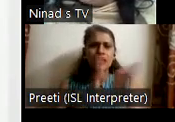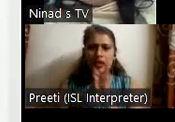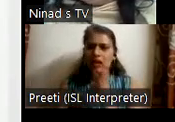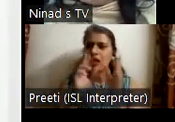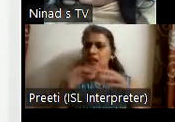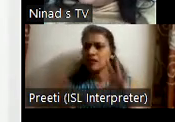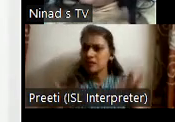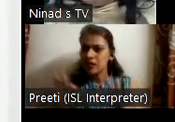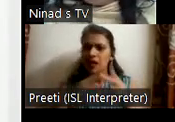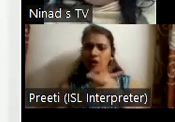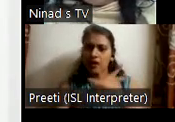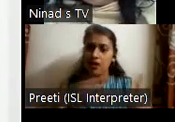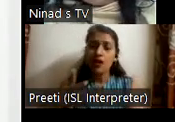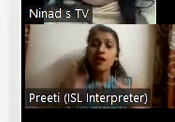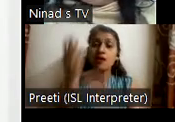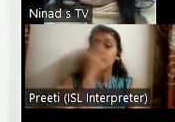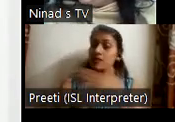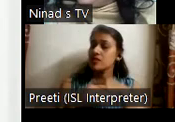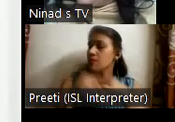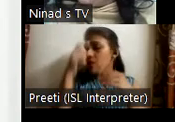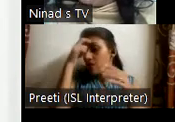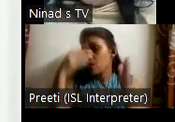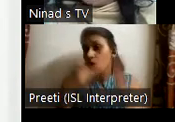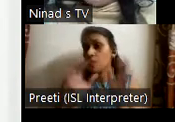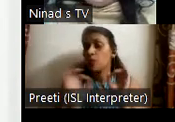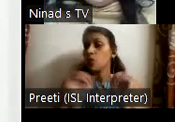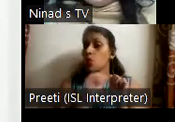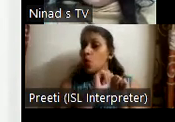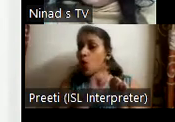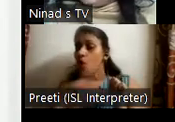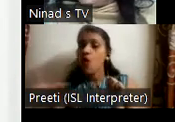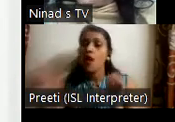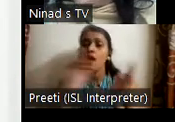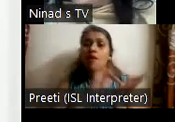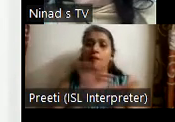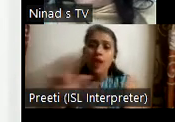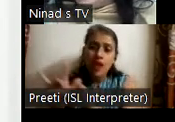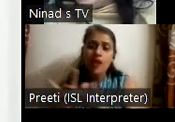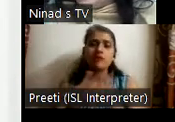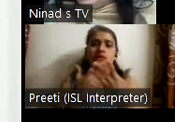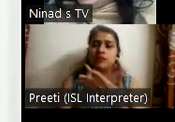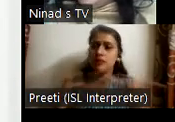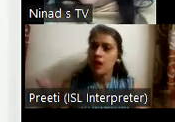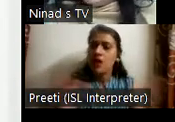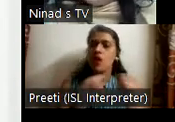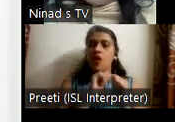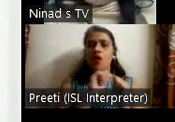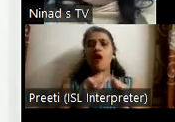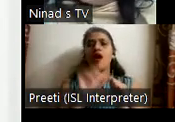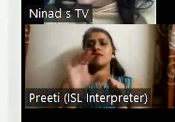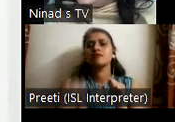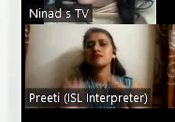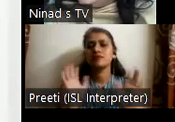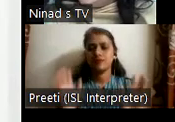be disabled friendly and inclusive for people with disability. It's not about treatment. It's about